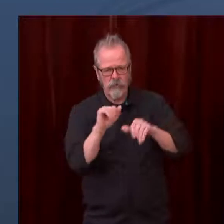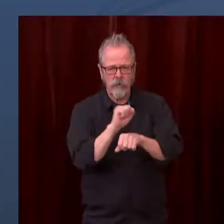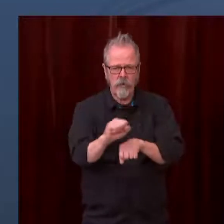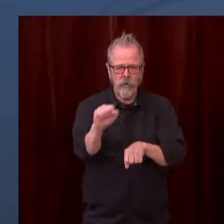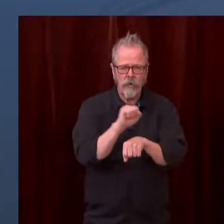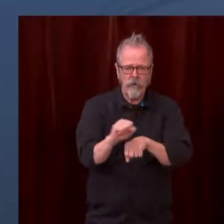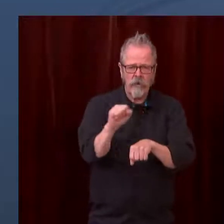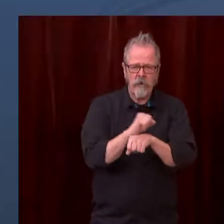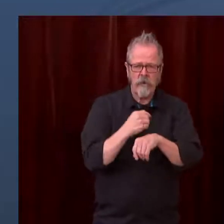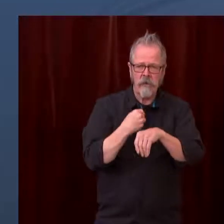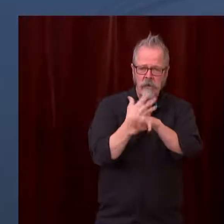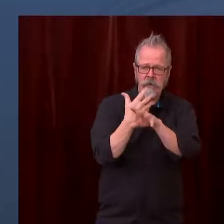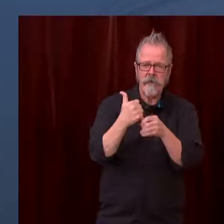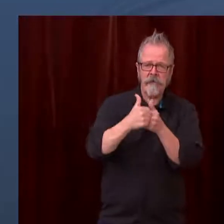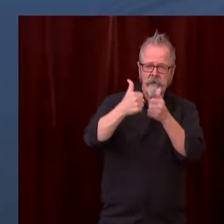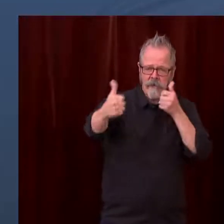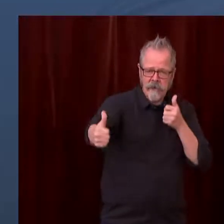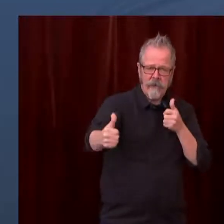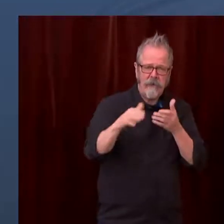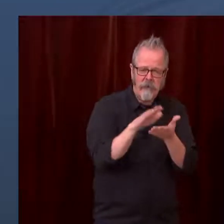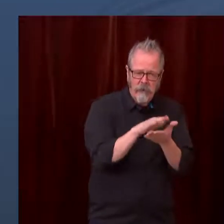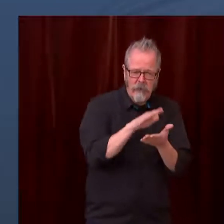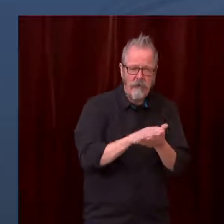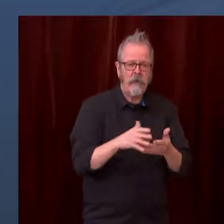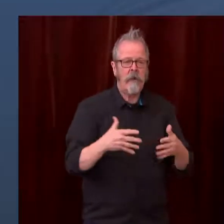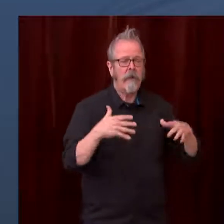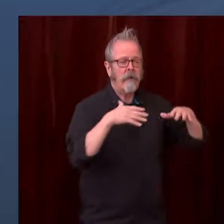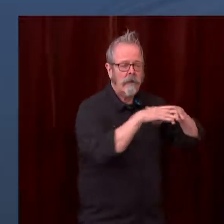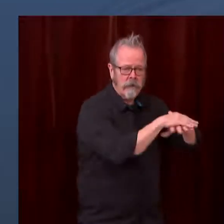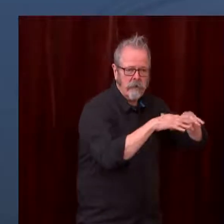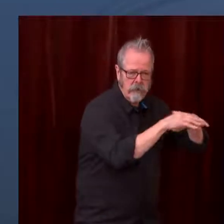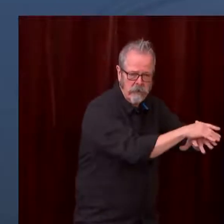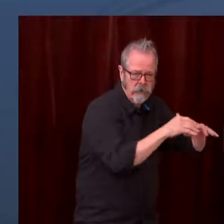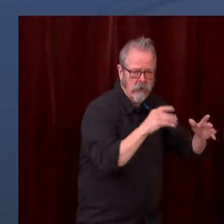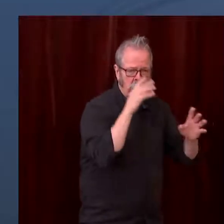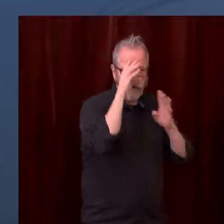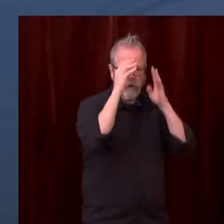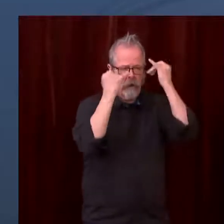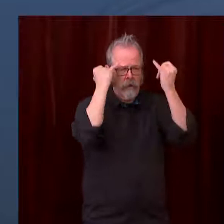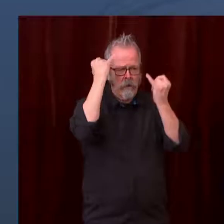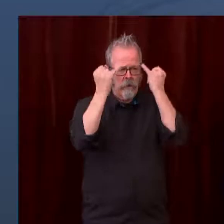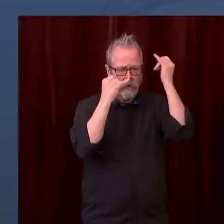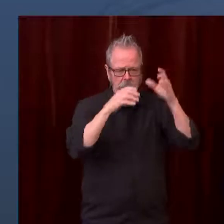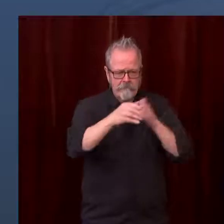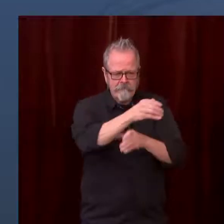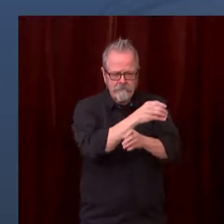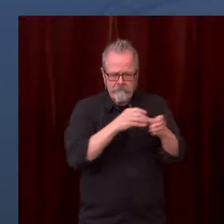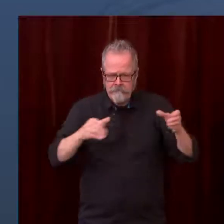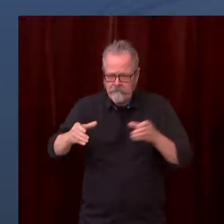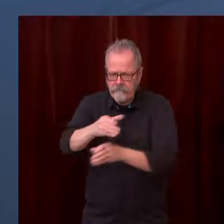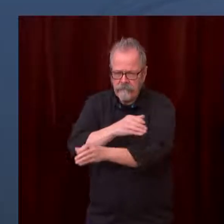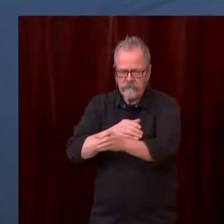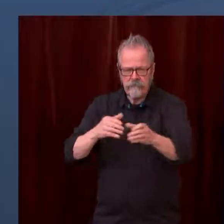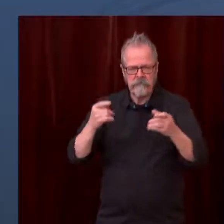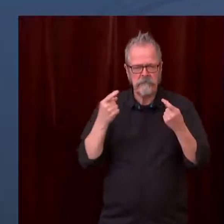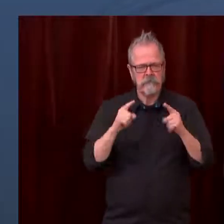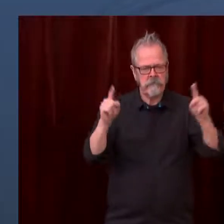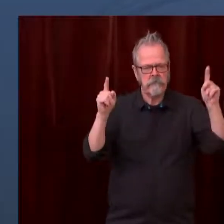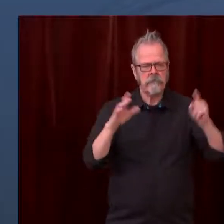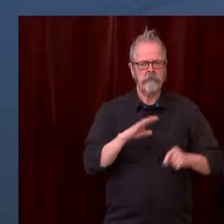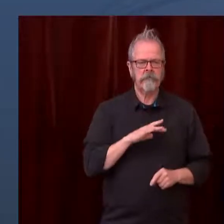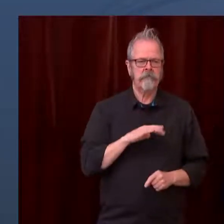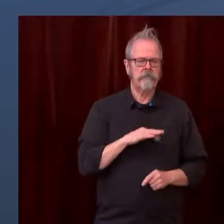innovative as possible. And I'm pleased also to say that now more than half of our schools have